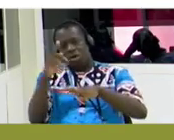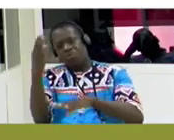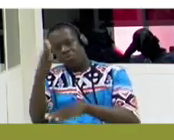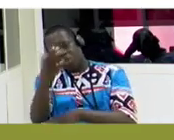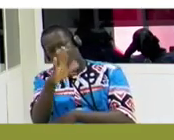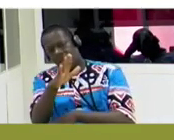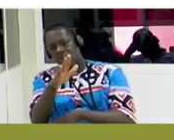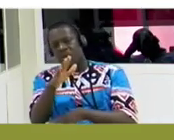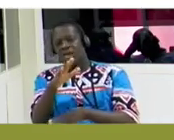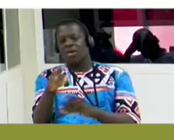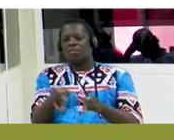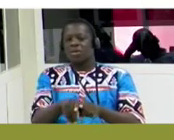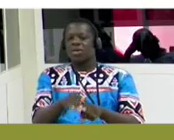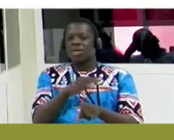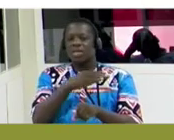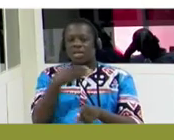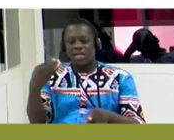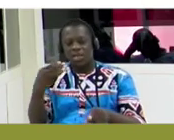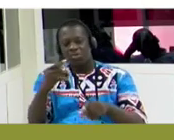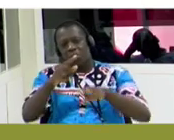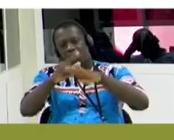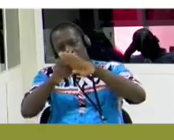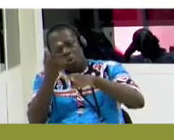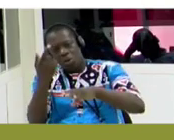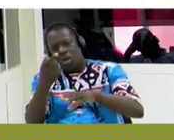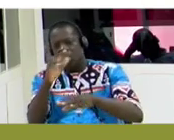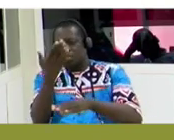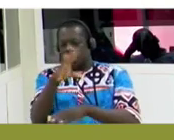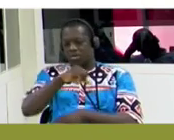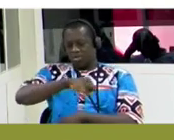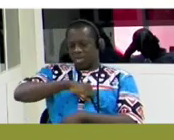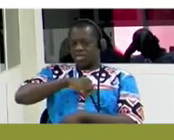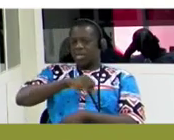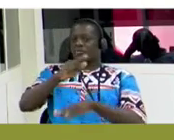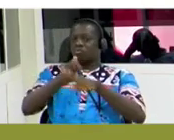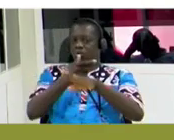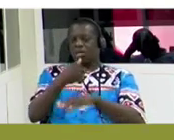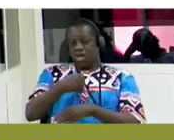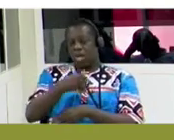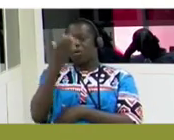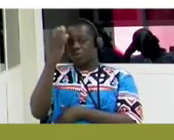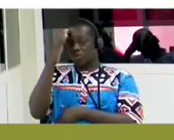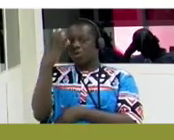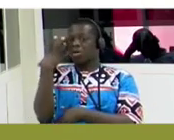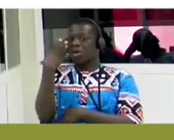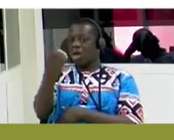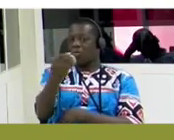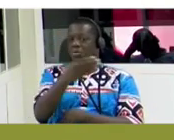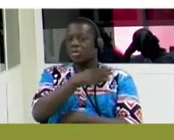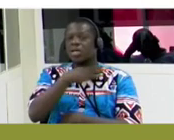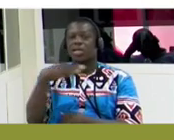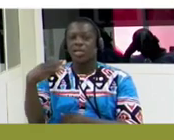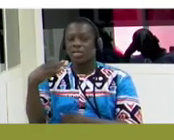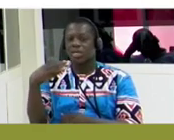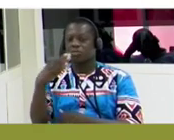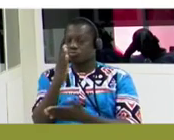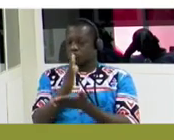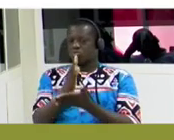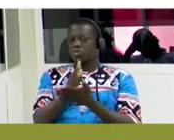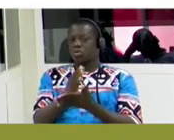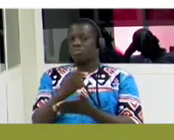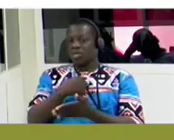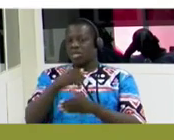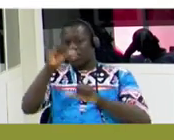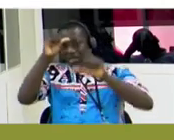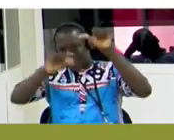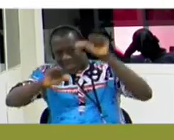be wounded, I might wound somebody. And I know how killing is, because definitely I have tested it,